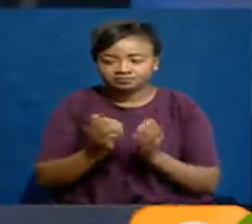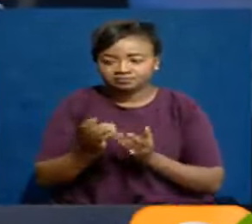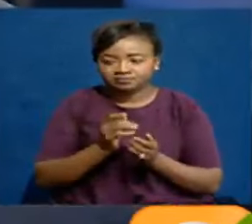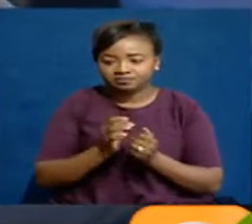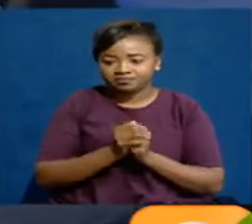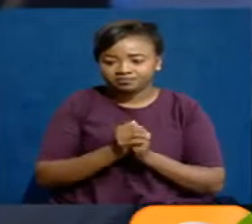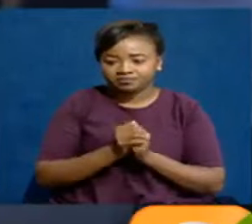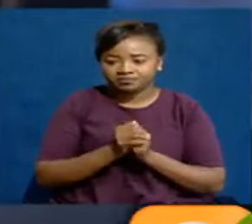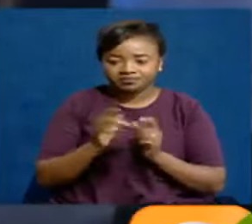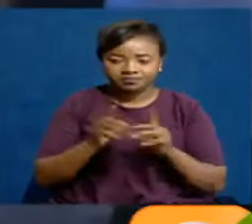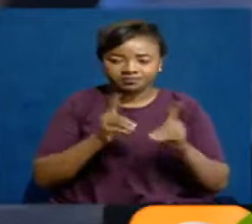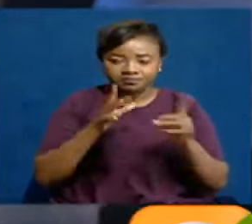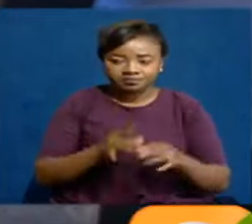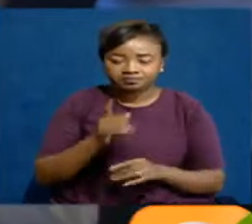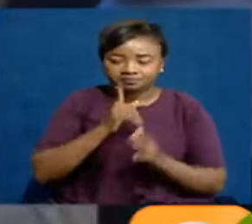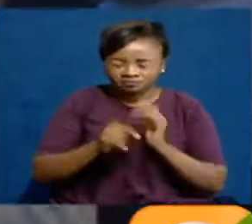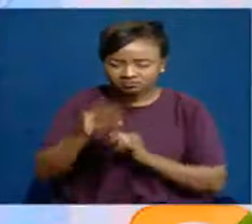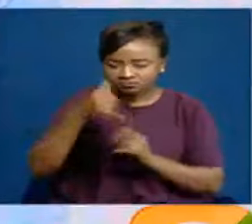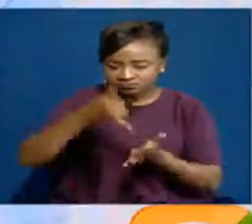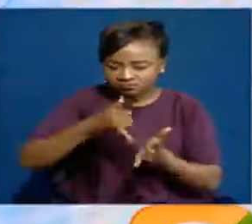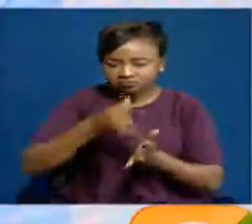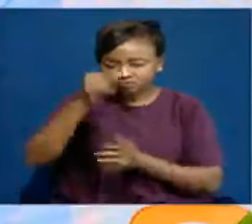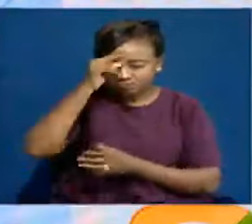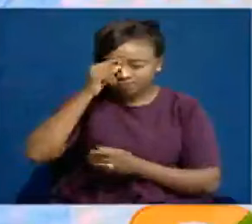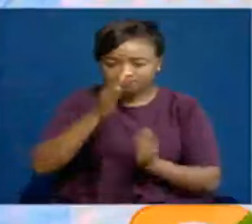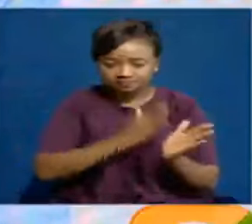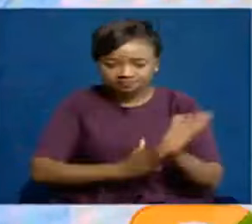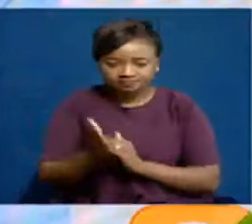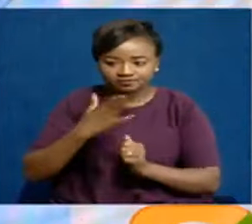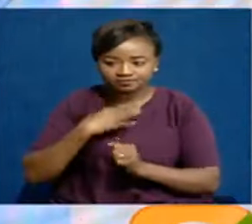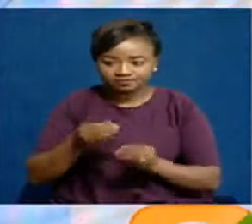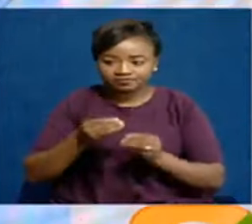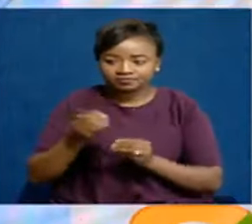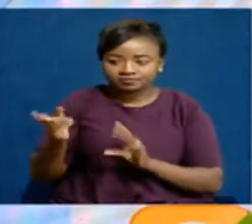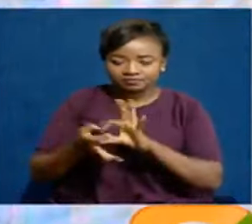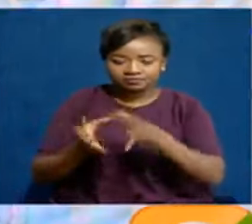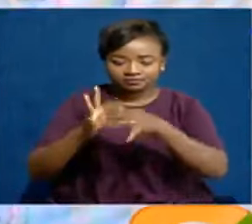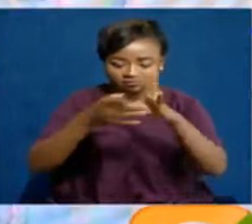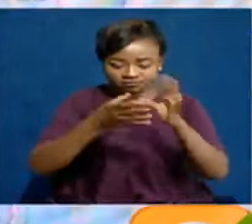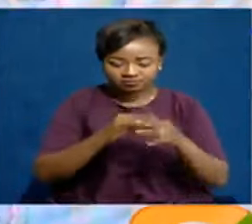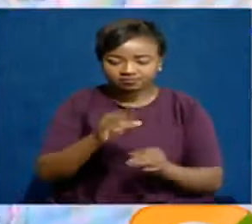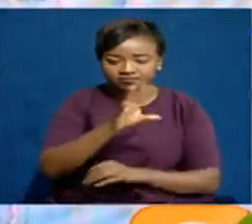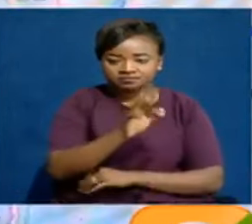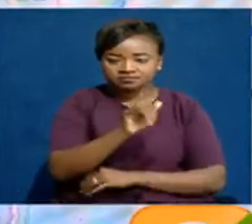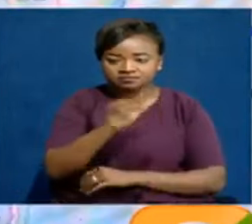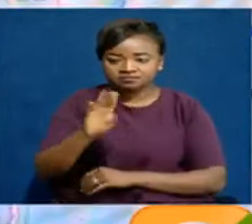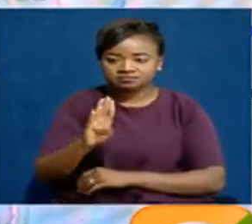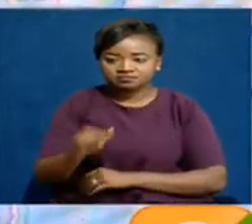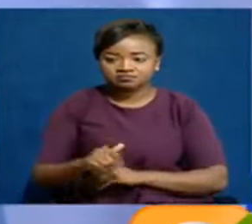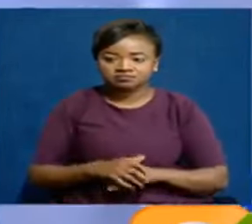welcomed the investment, saying it is part of the government's plan to lay 100,000 kilometers of fiber connectivity across the